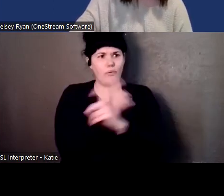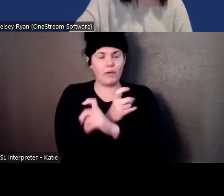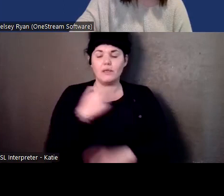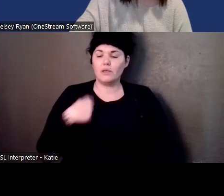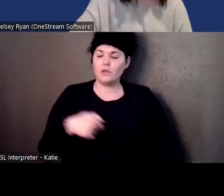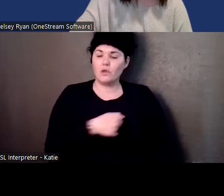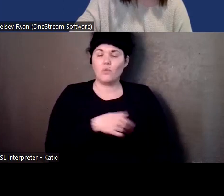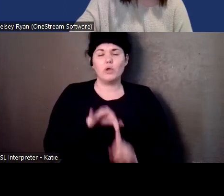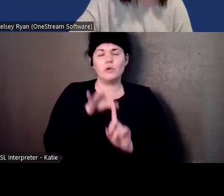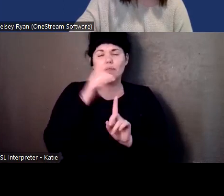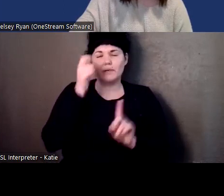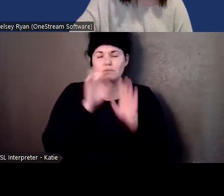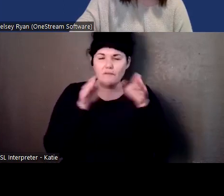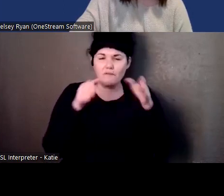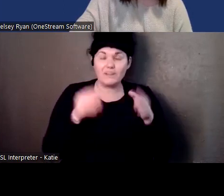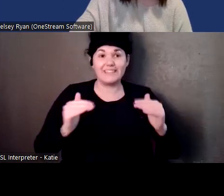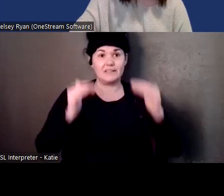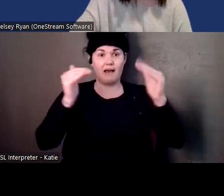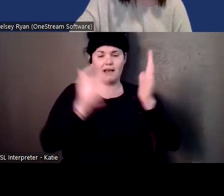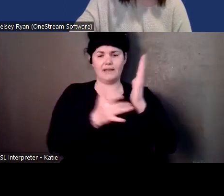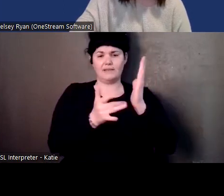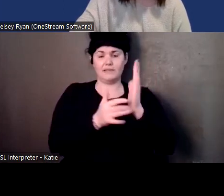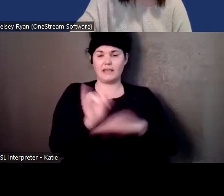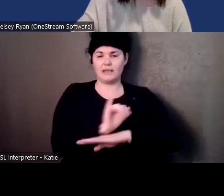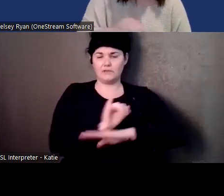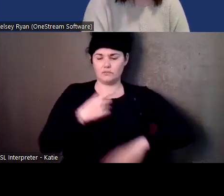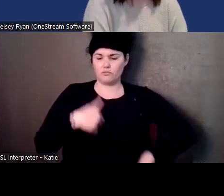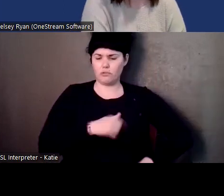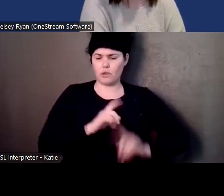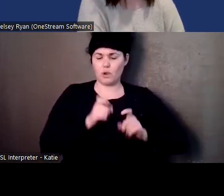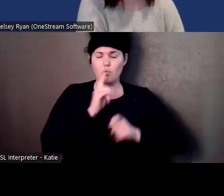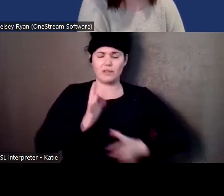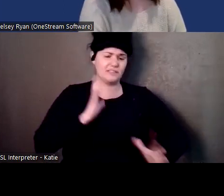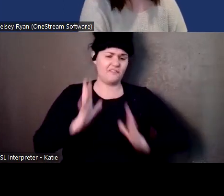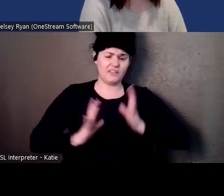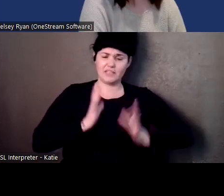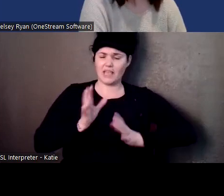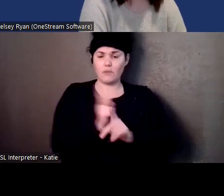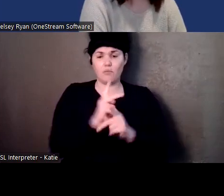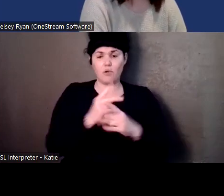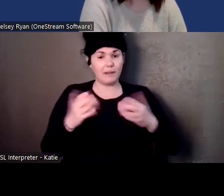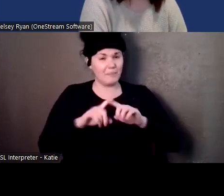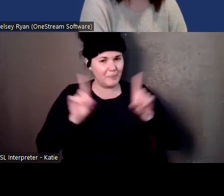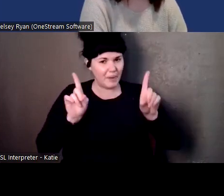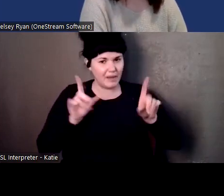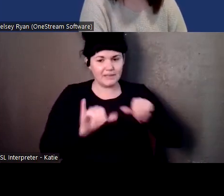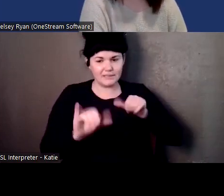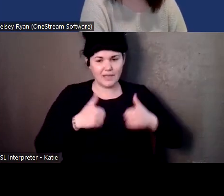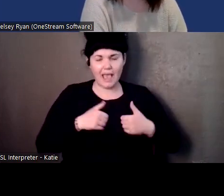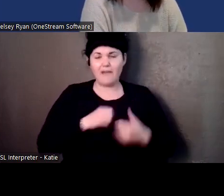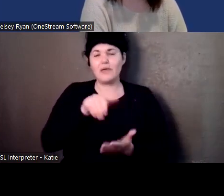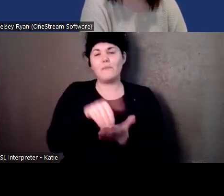sort of are in this high-tech industry and we're delivering a really sophisticated product, but we still have sort of a Midwest